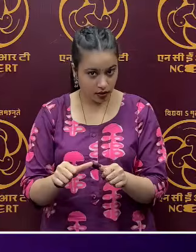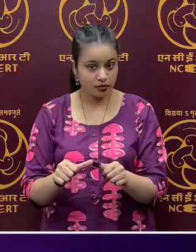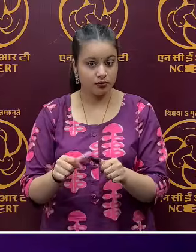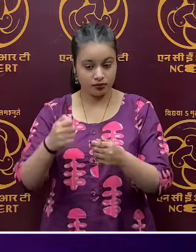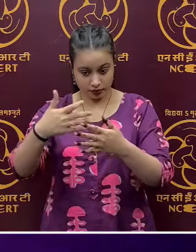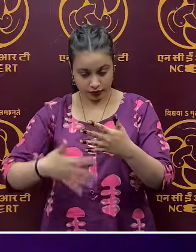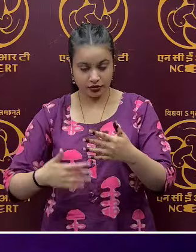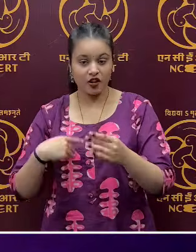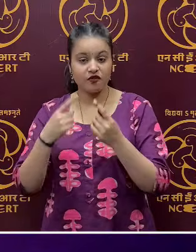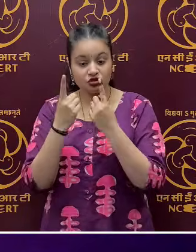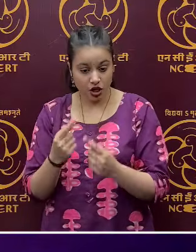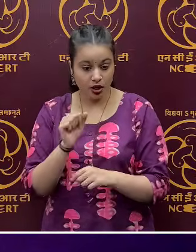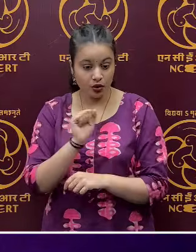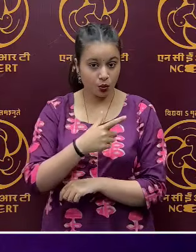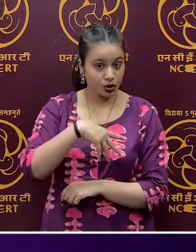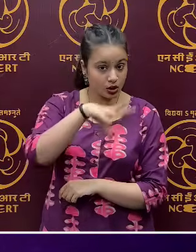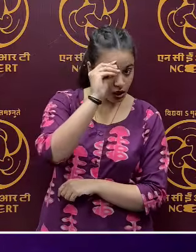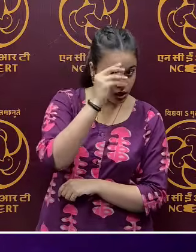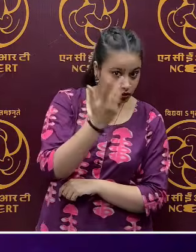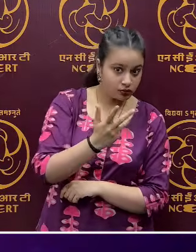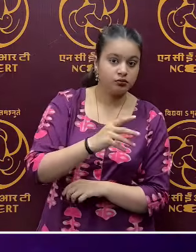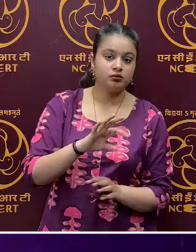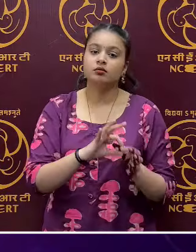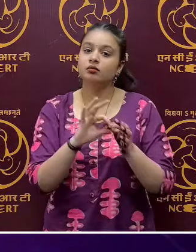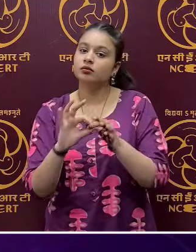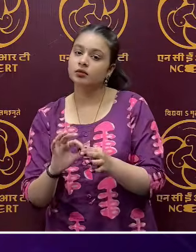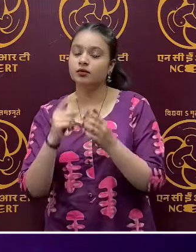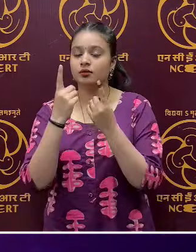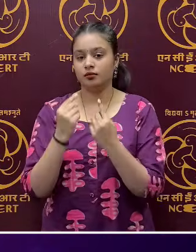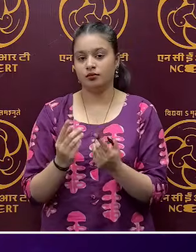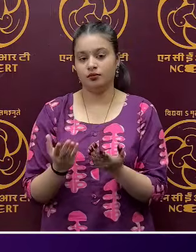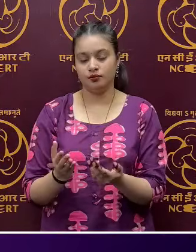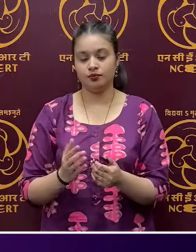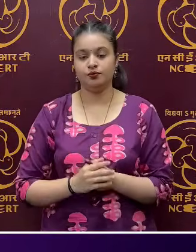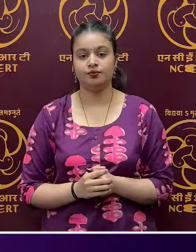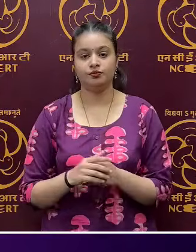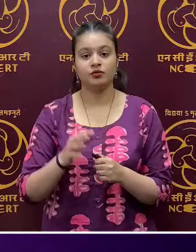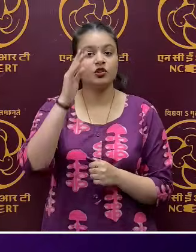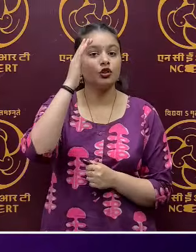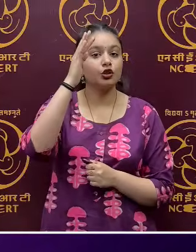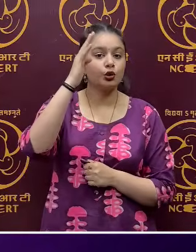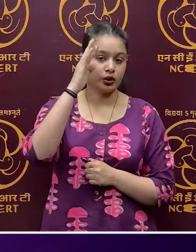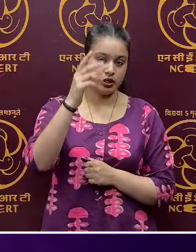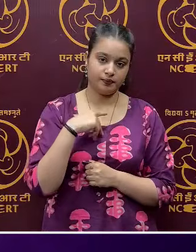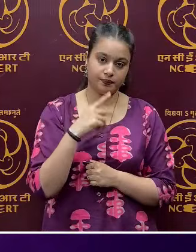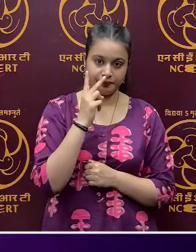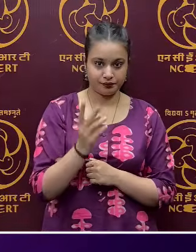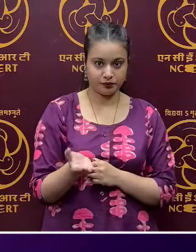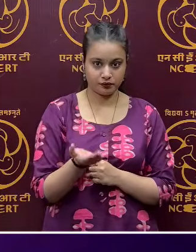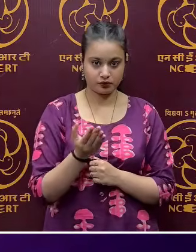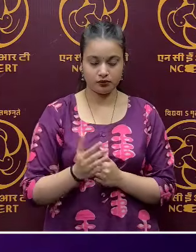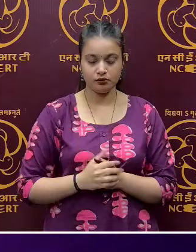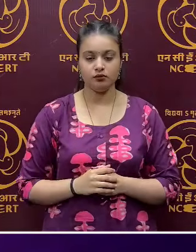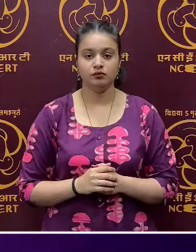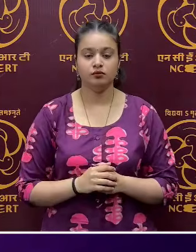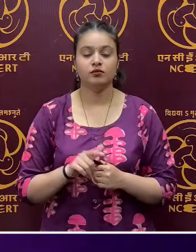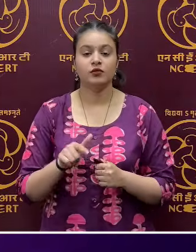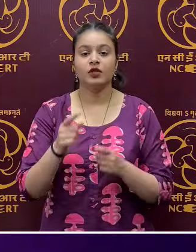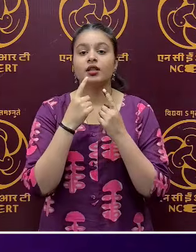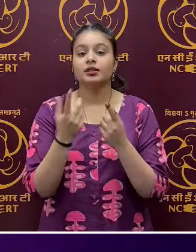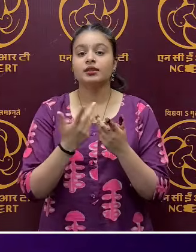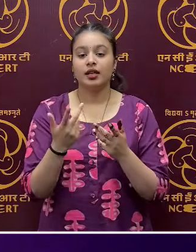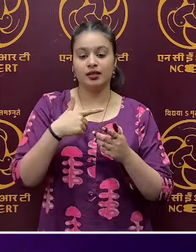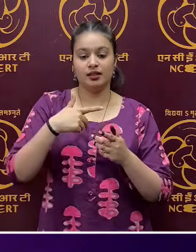to check how much we've learned. Okay. So let's look at the theory portion. So it says to